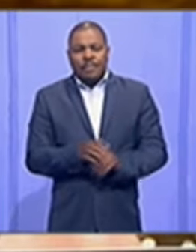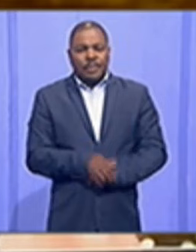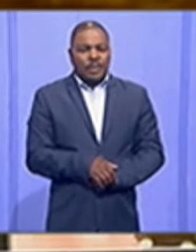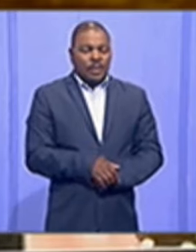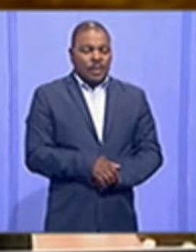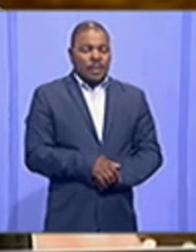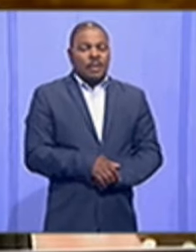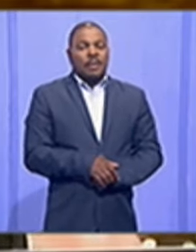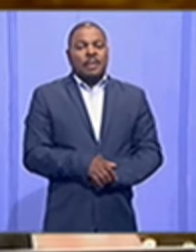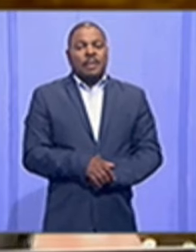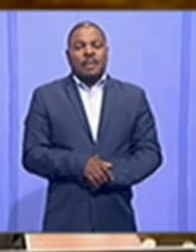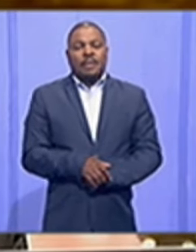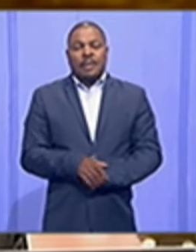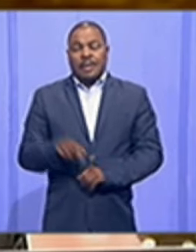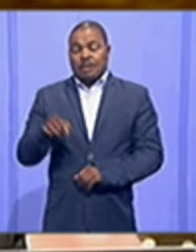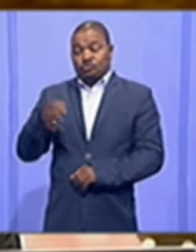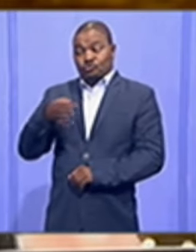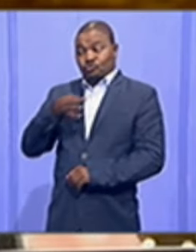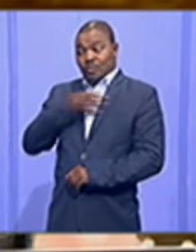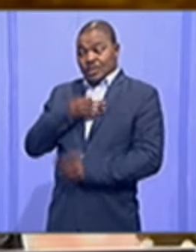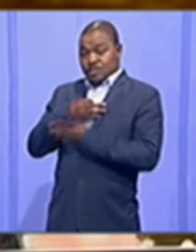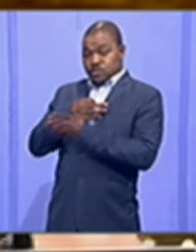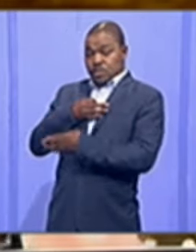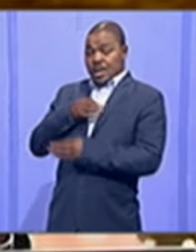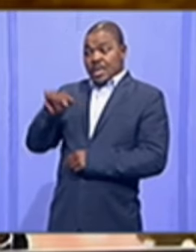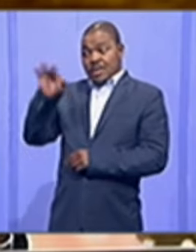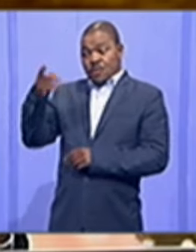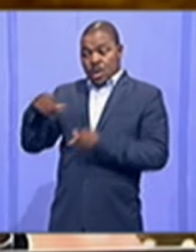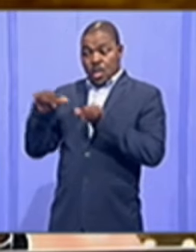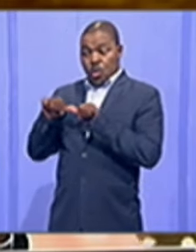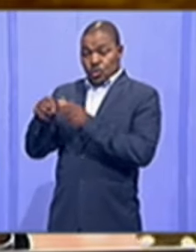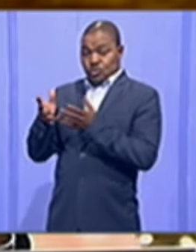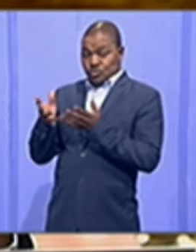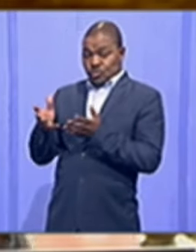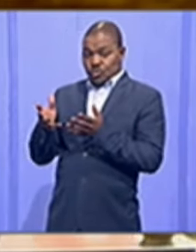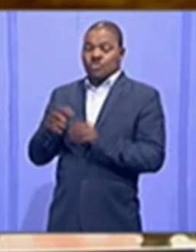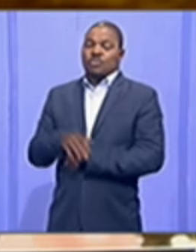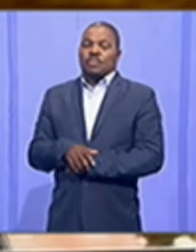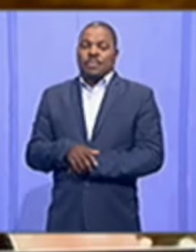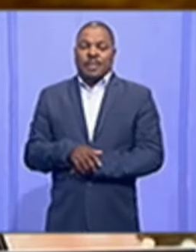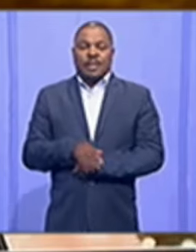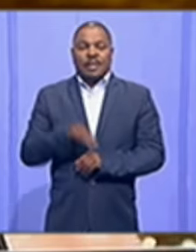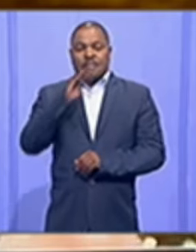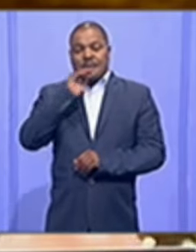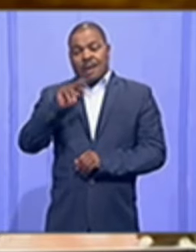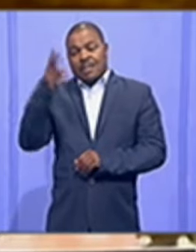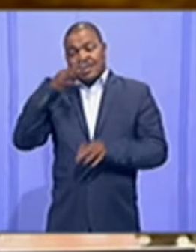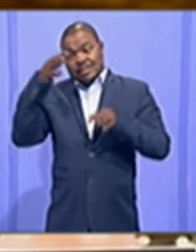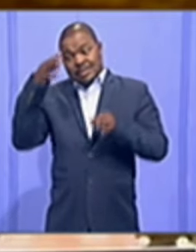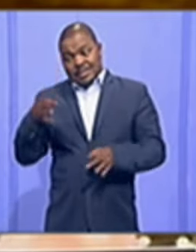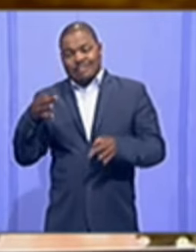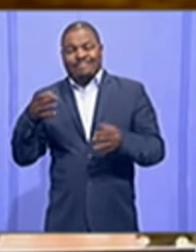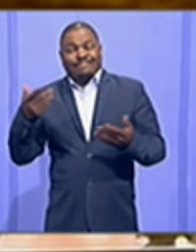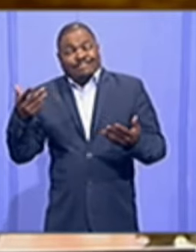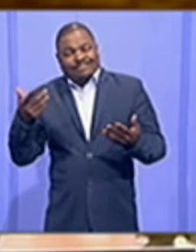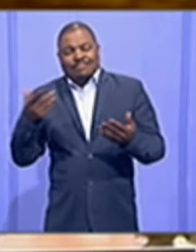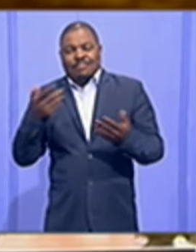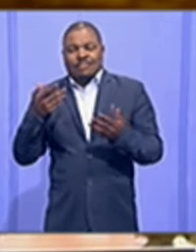is there a risk that if we go ahead with this hearing, that our decisions that we make will be compromised in some